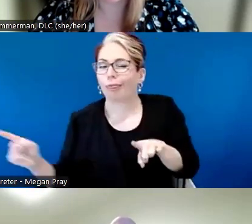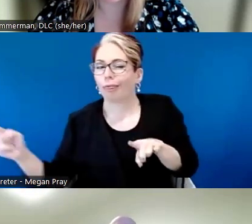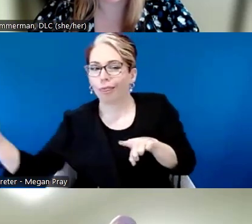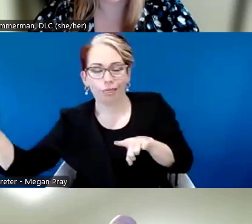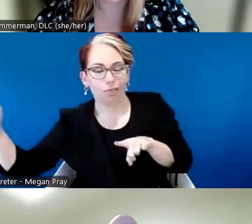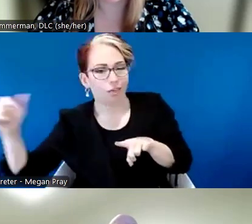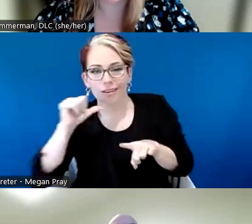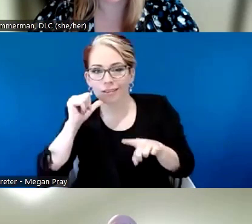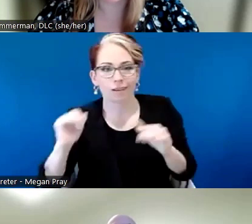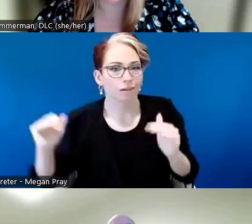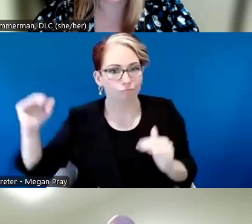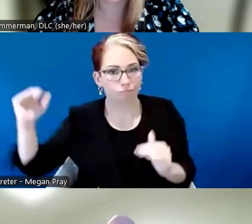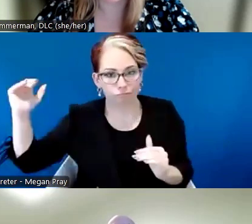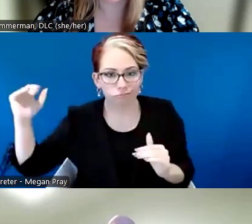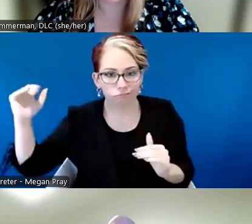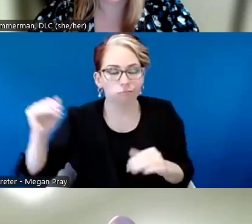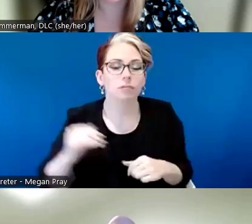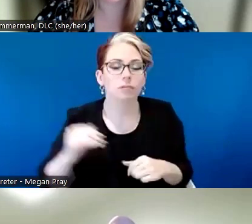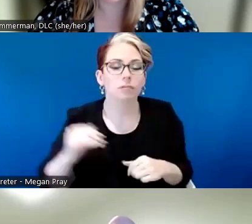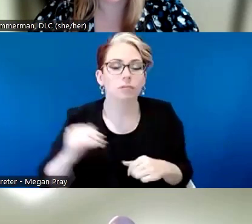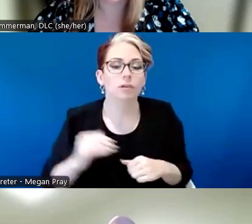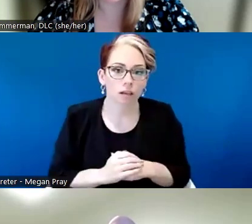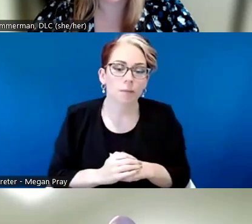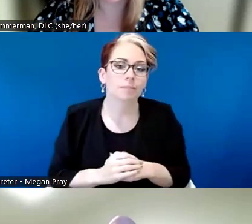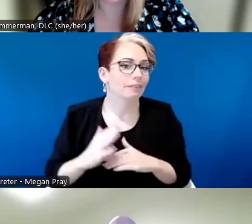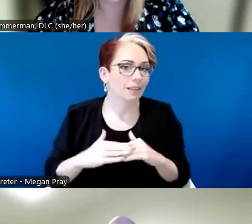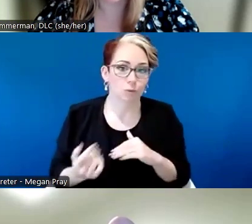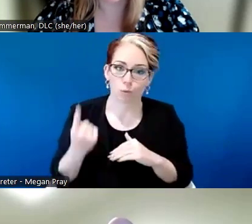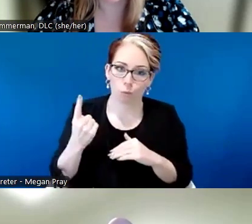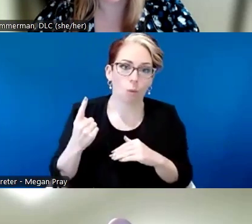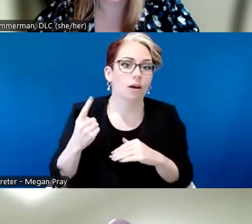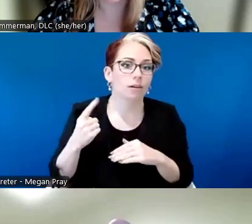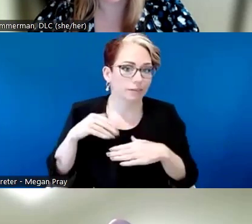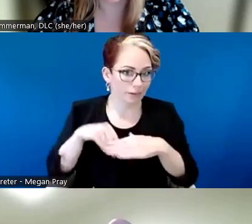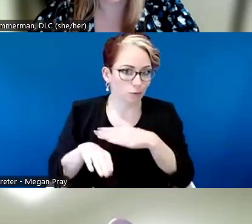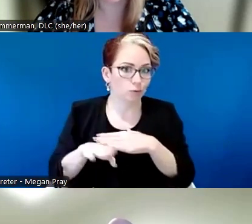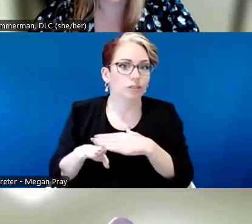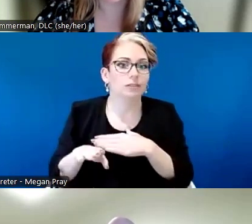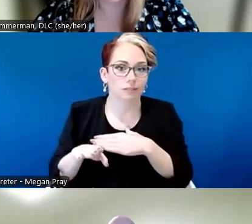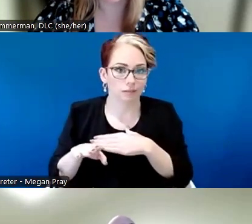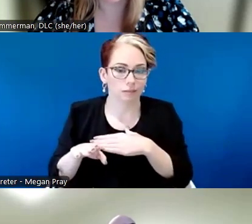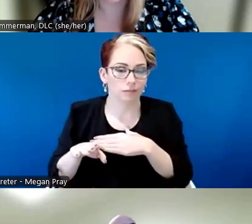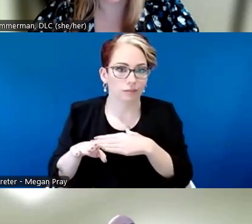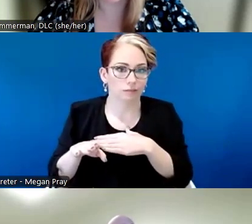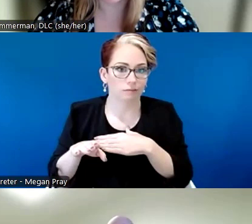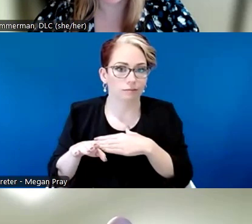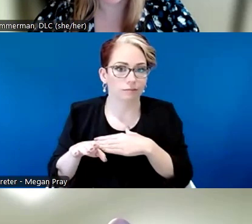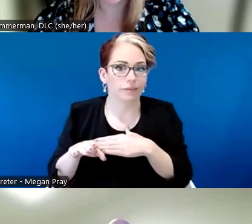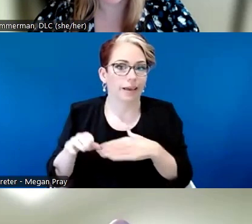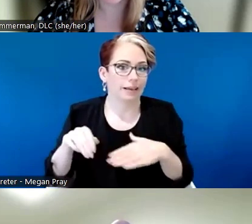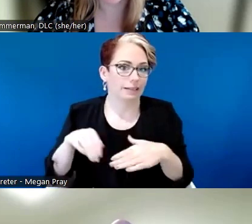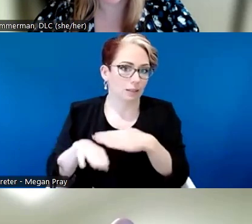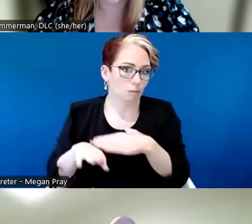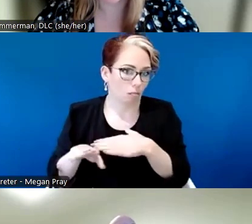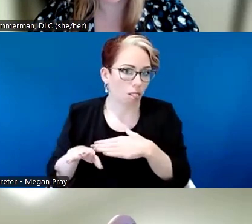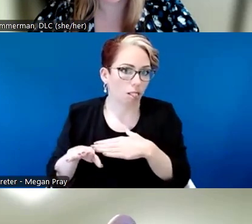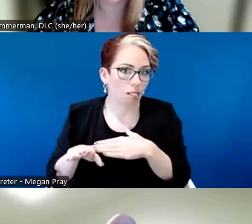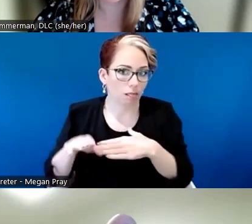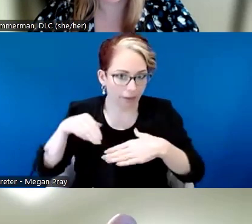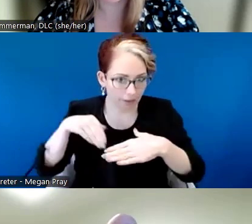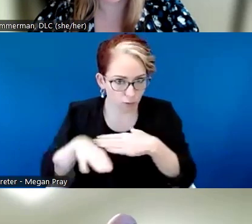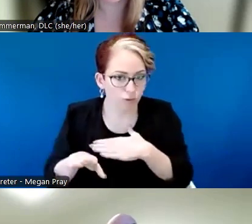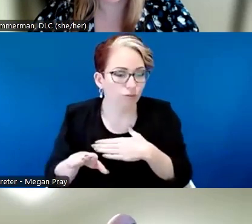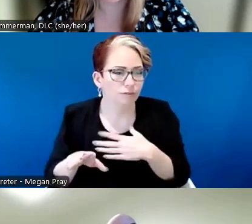is accessible. And again, there should be adequate signage to an accessible entrance if the main entrance is